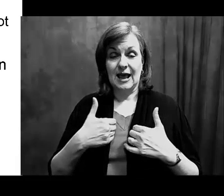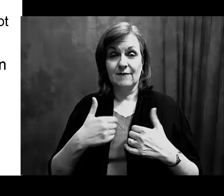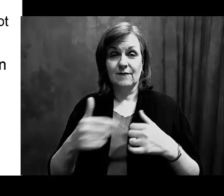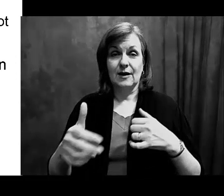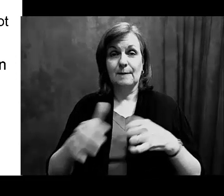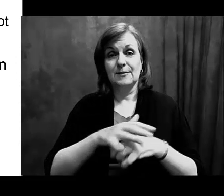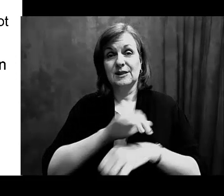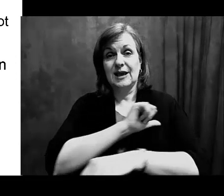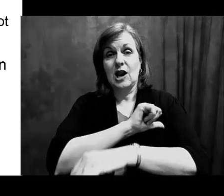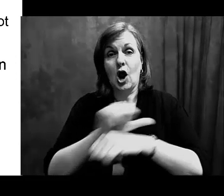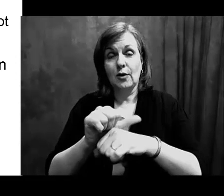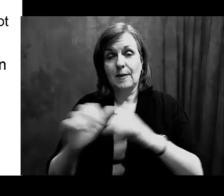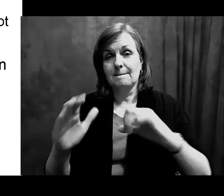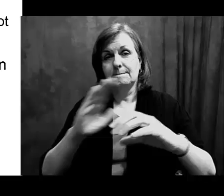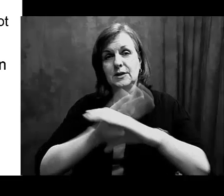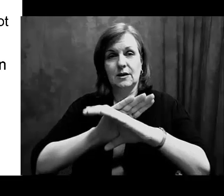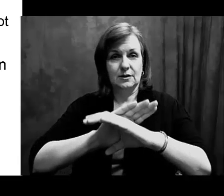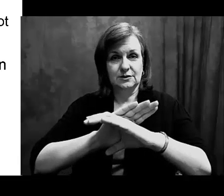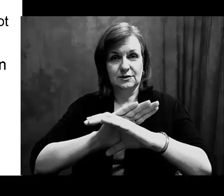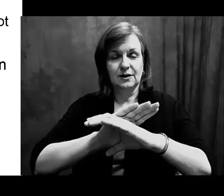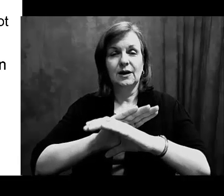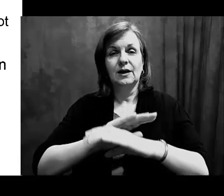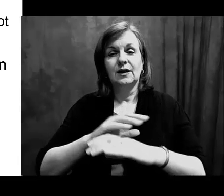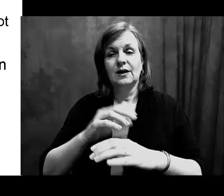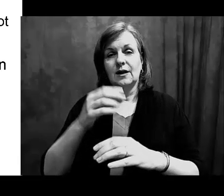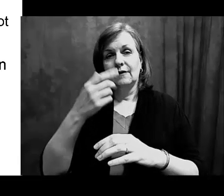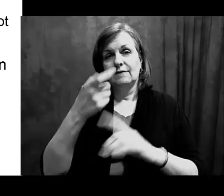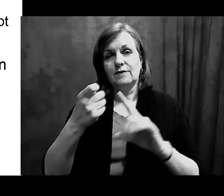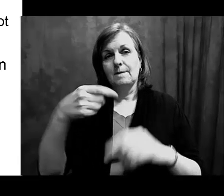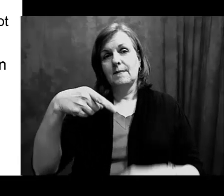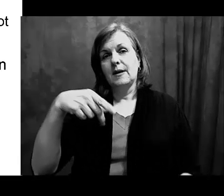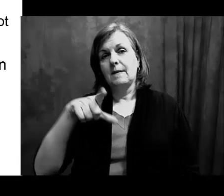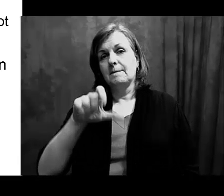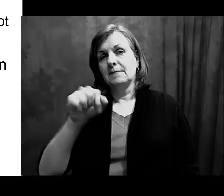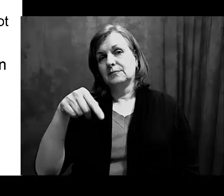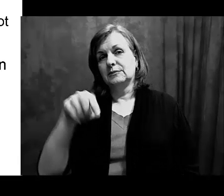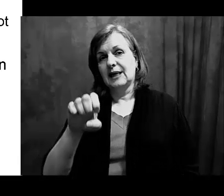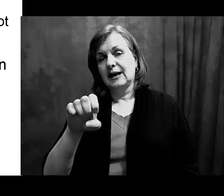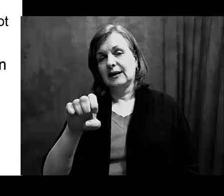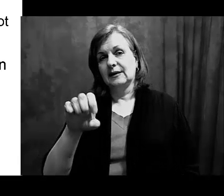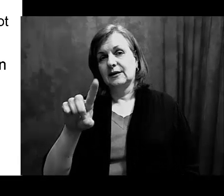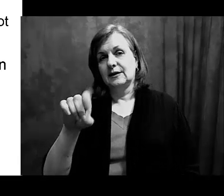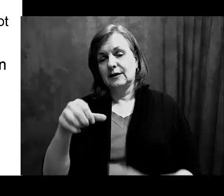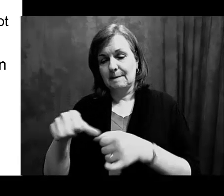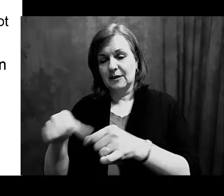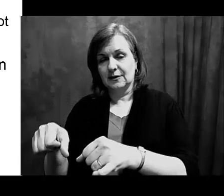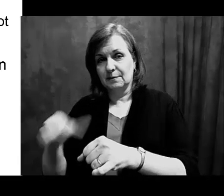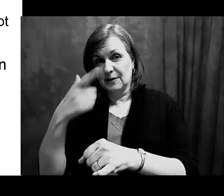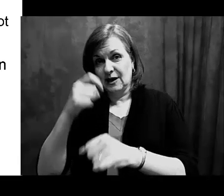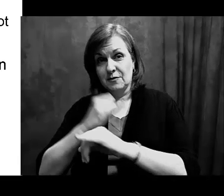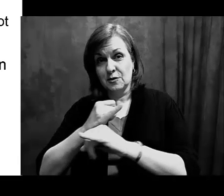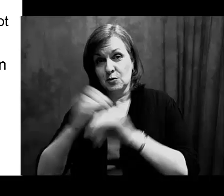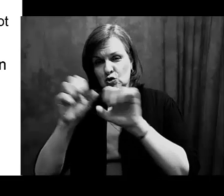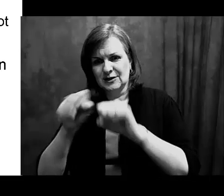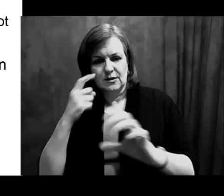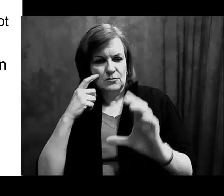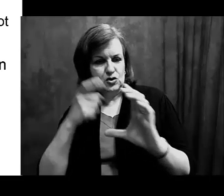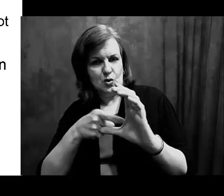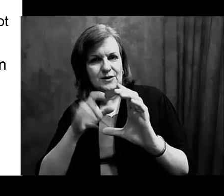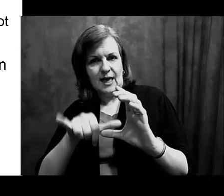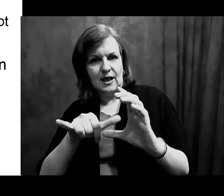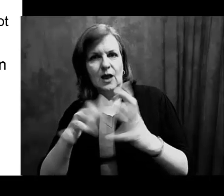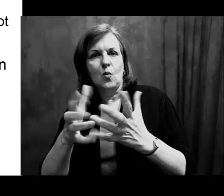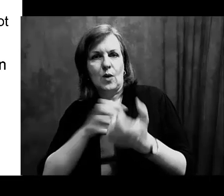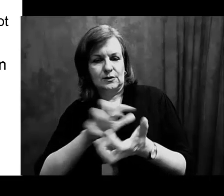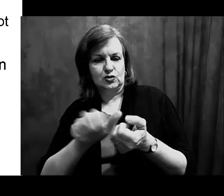complete artery blockage pretty quickly from these plaque deposits because the plaque deposits are actually targeted by the immune system for